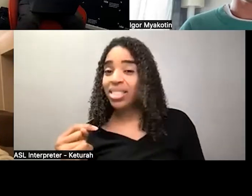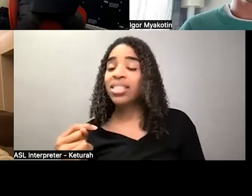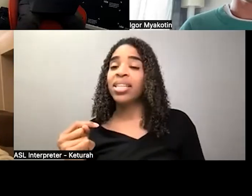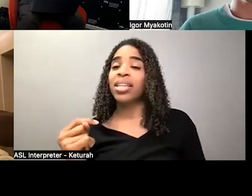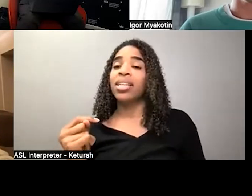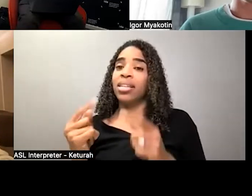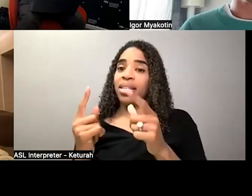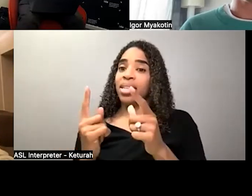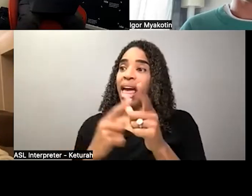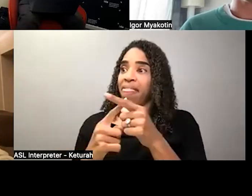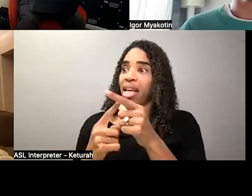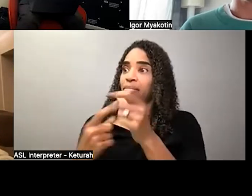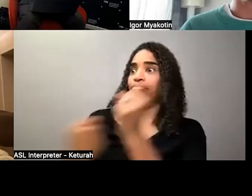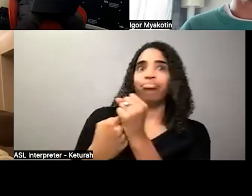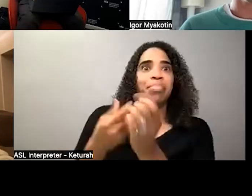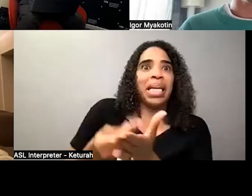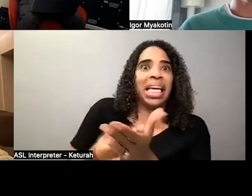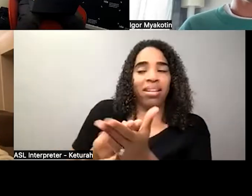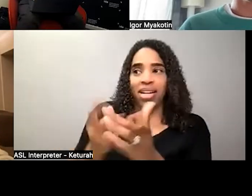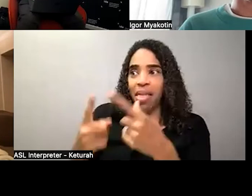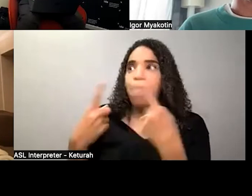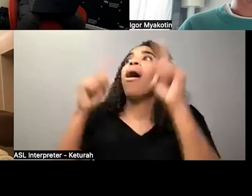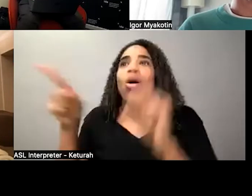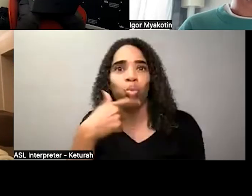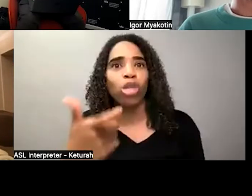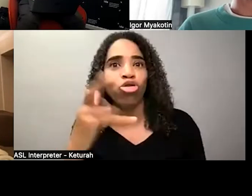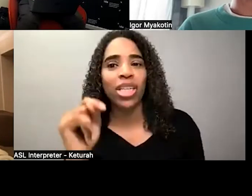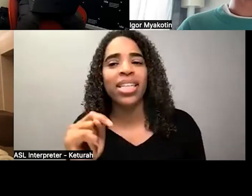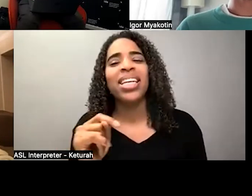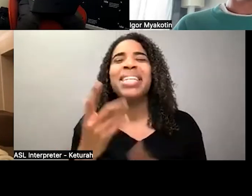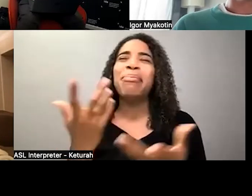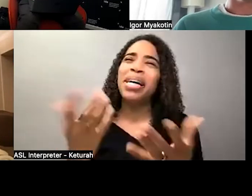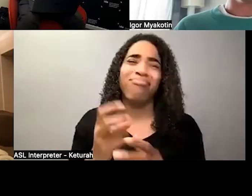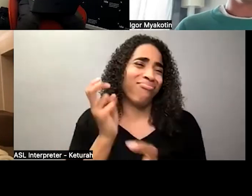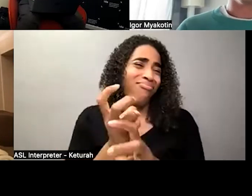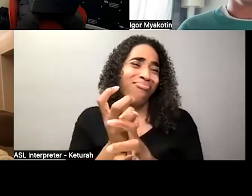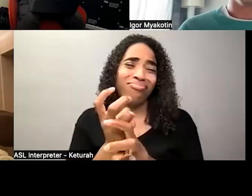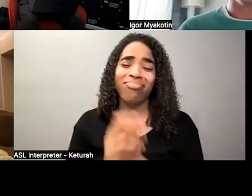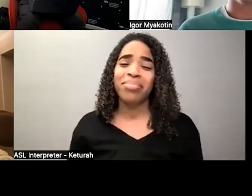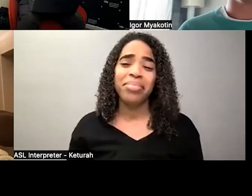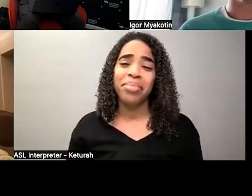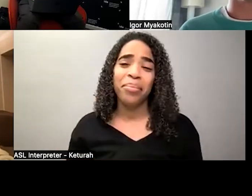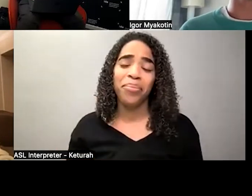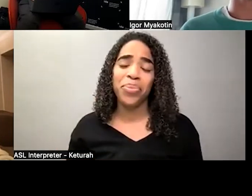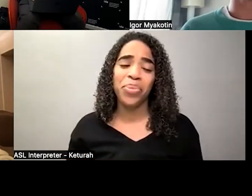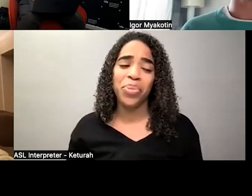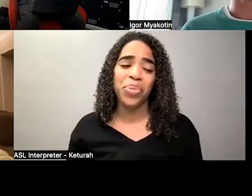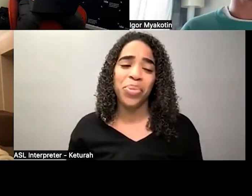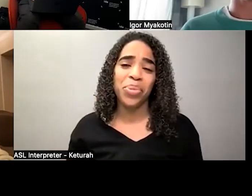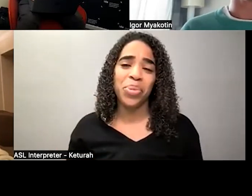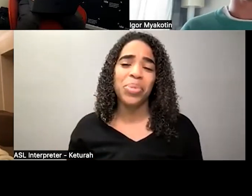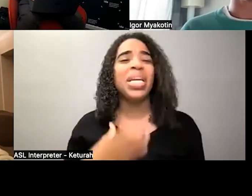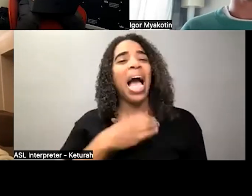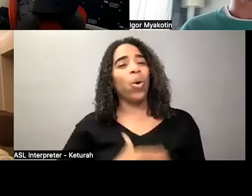it. So that's one of the many things that are not very, I wish it would